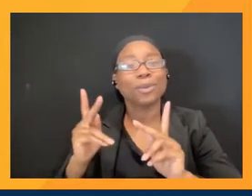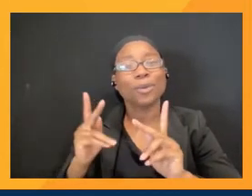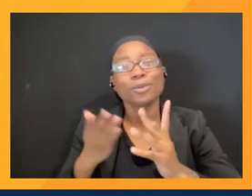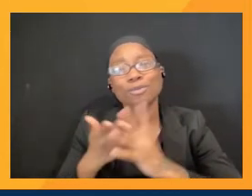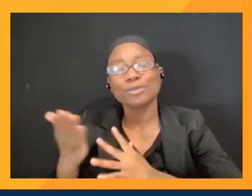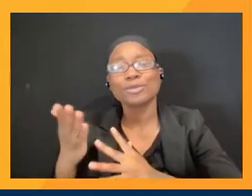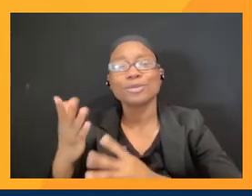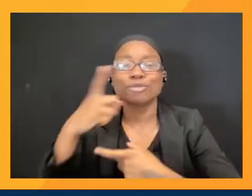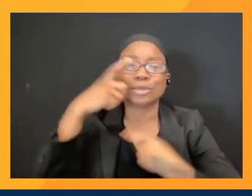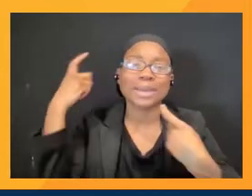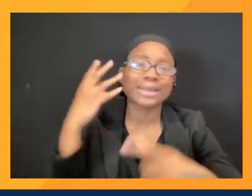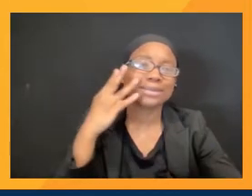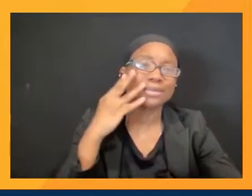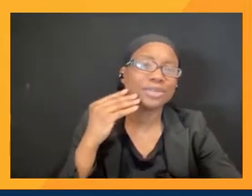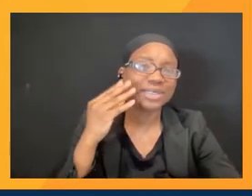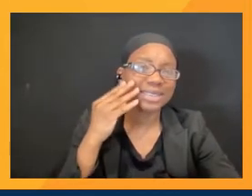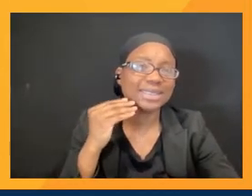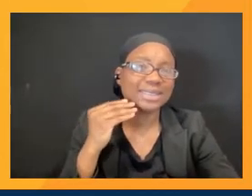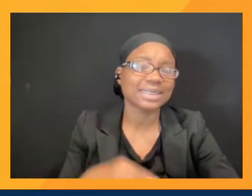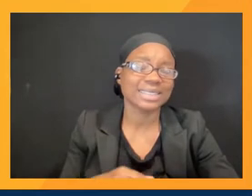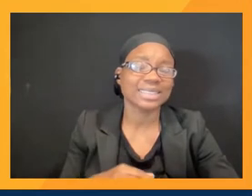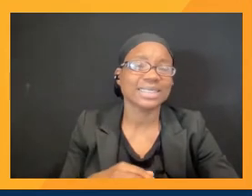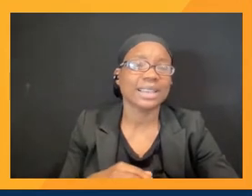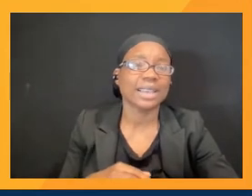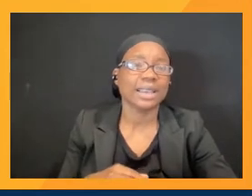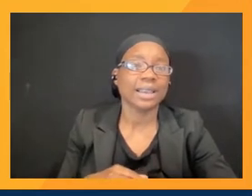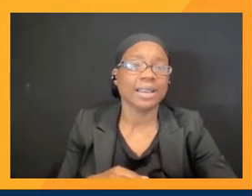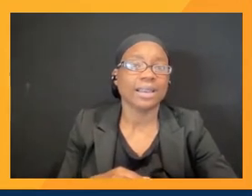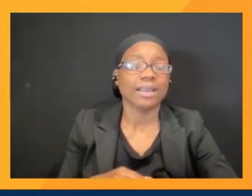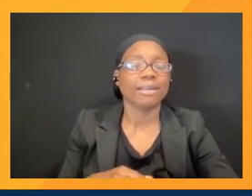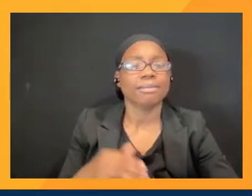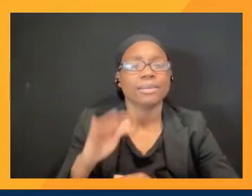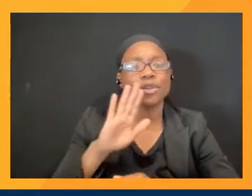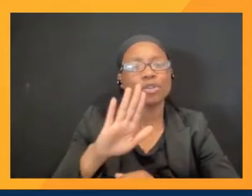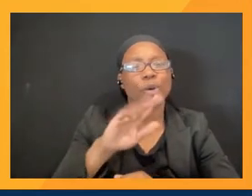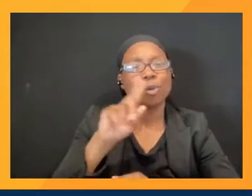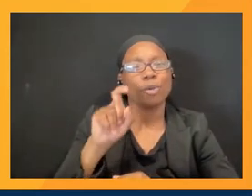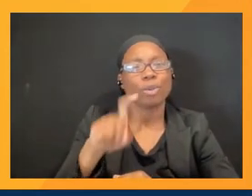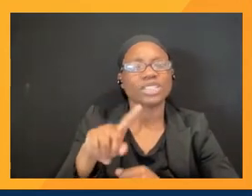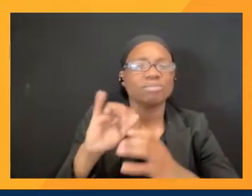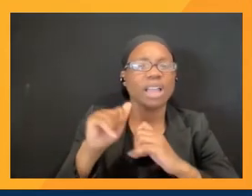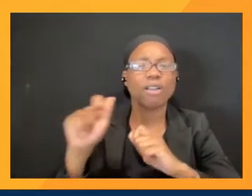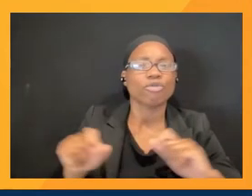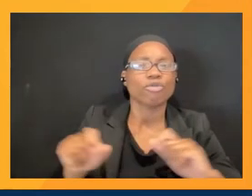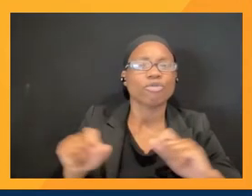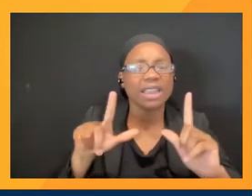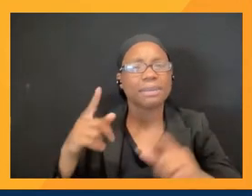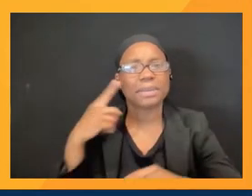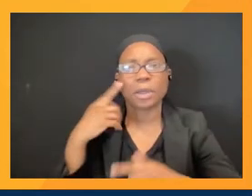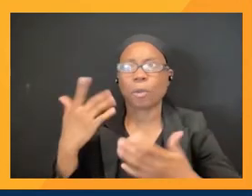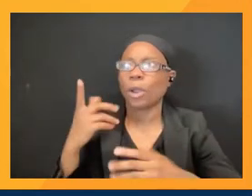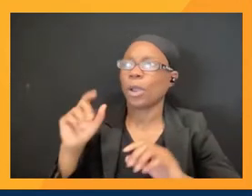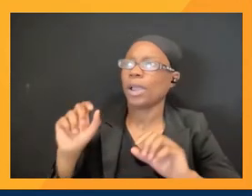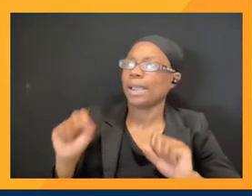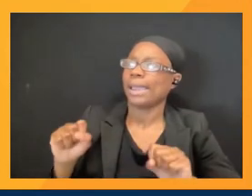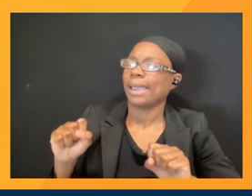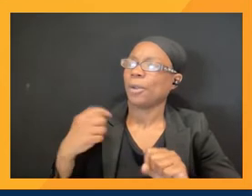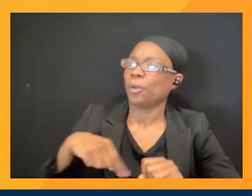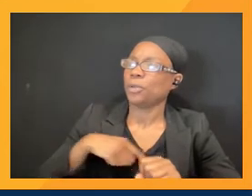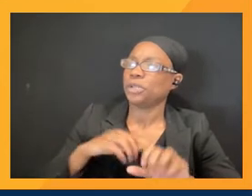I think of all of the points you just made around women,